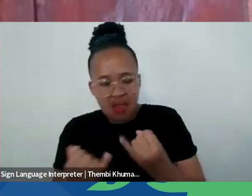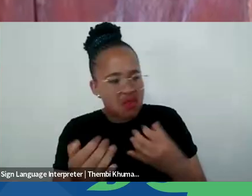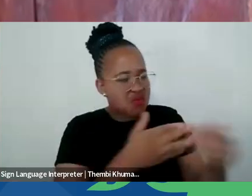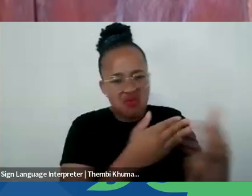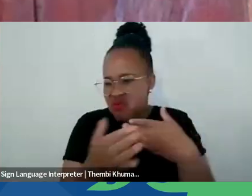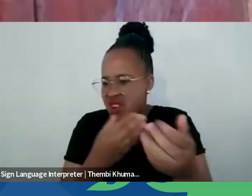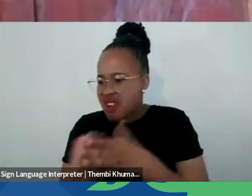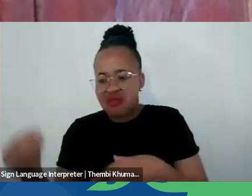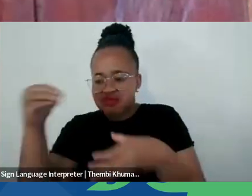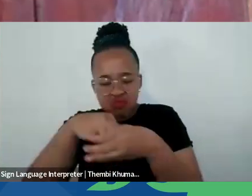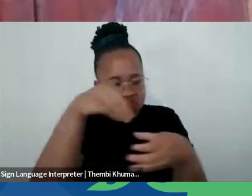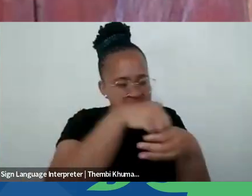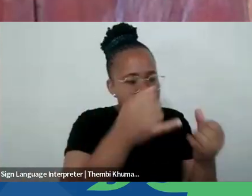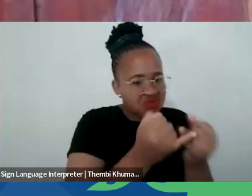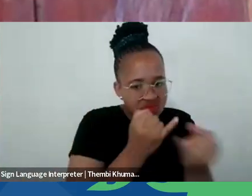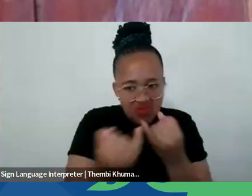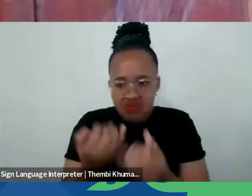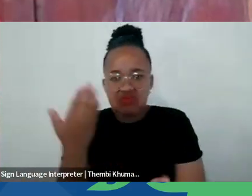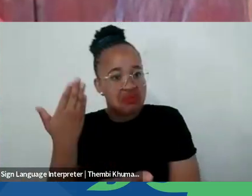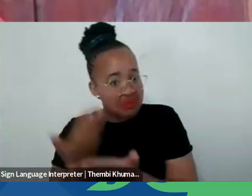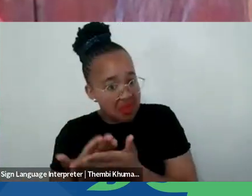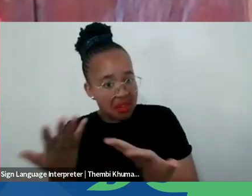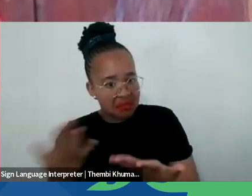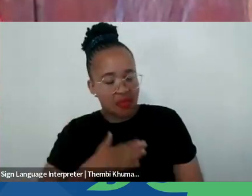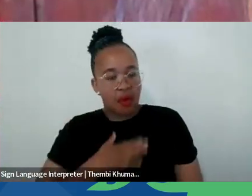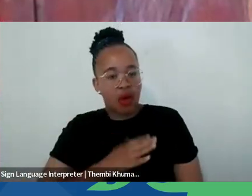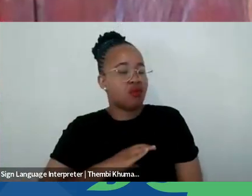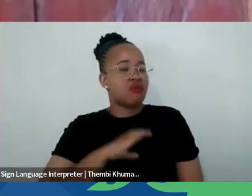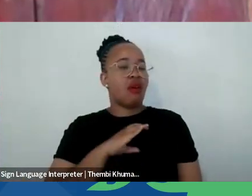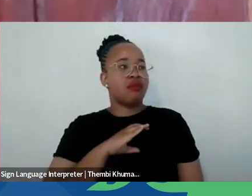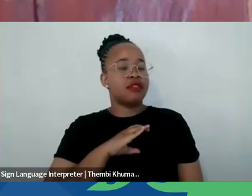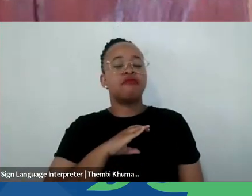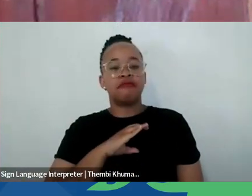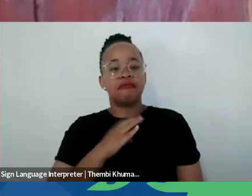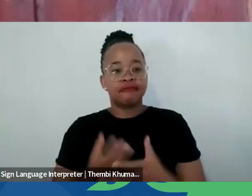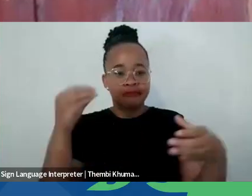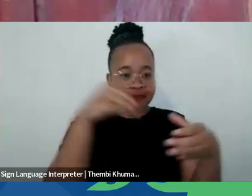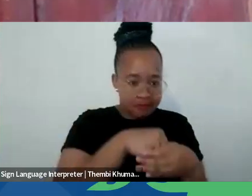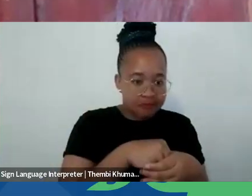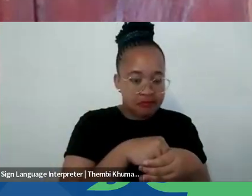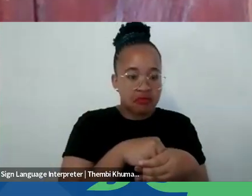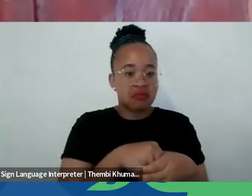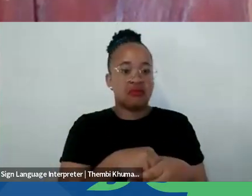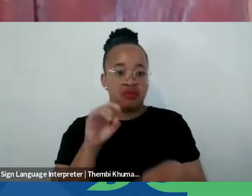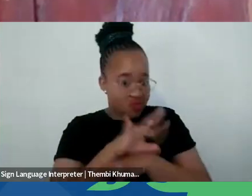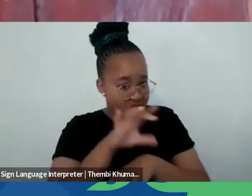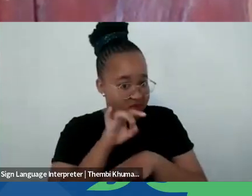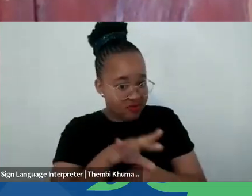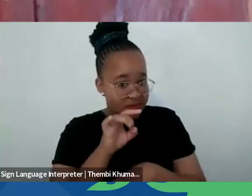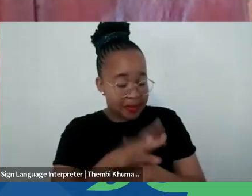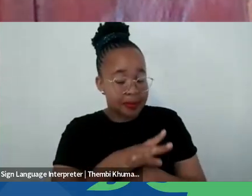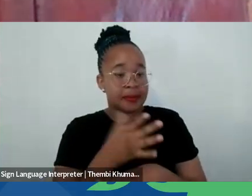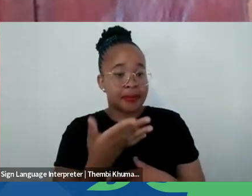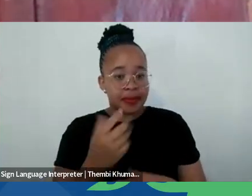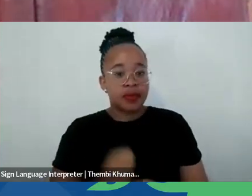the sex workers, that confidence to just go out. So it gave them that high and the confidence to go out and do